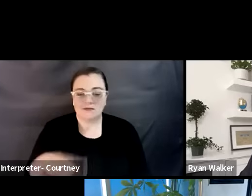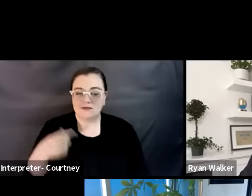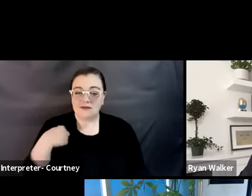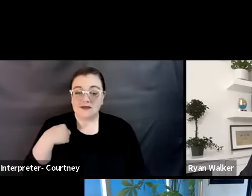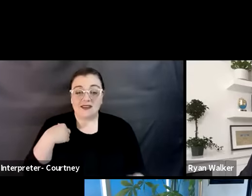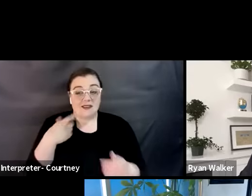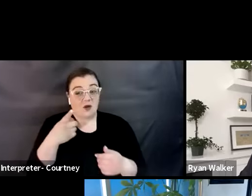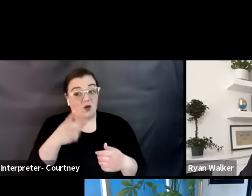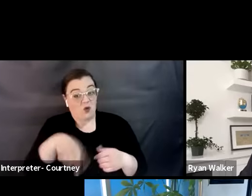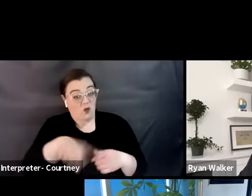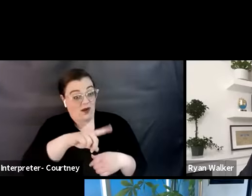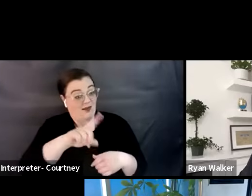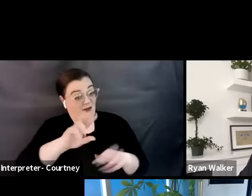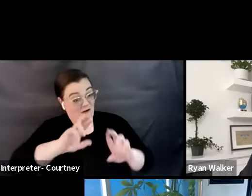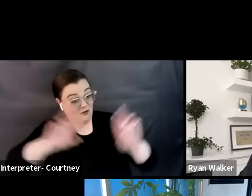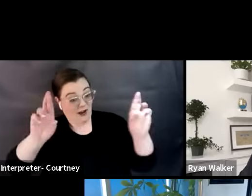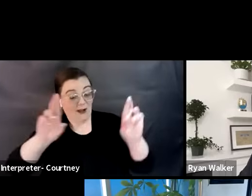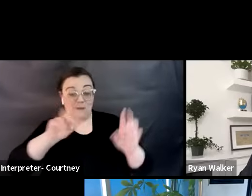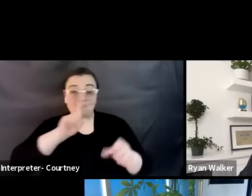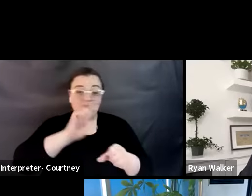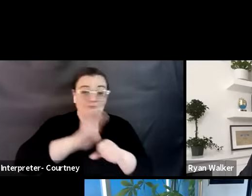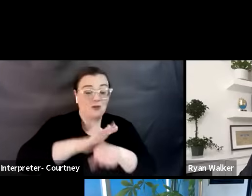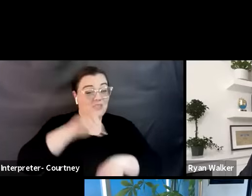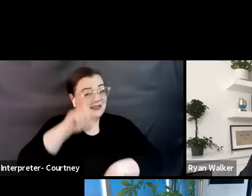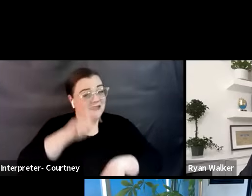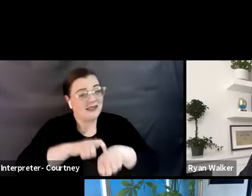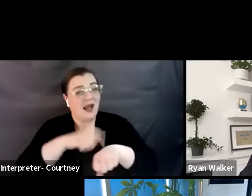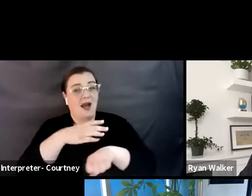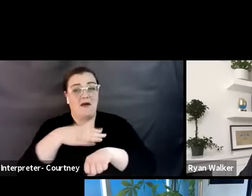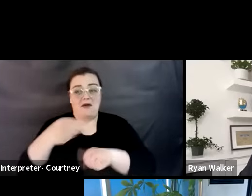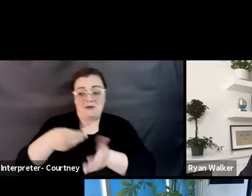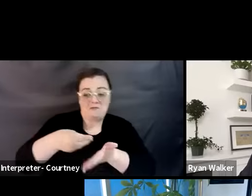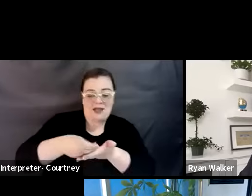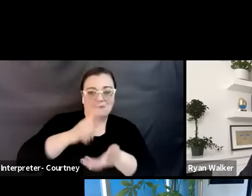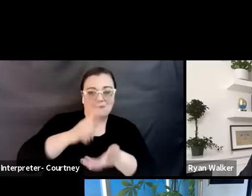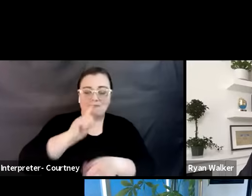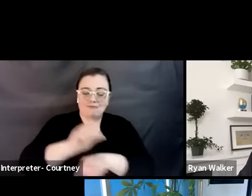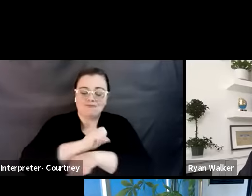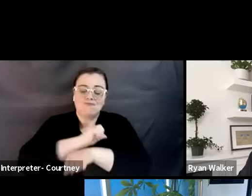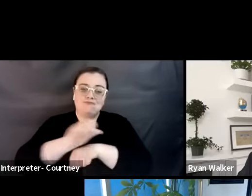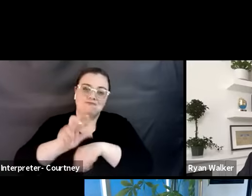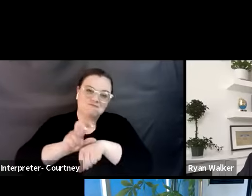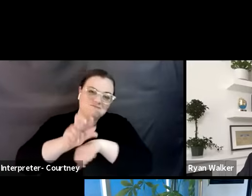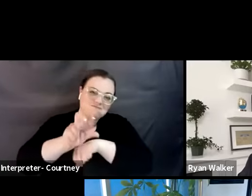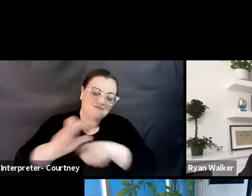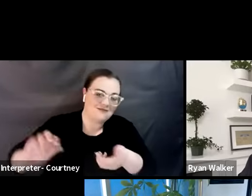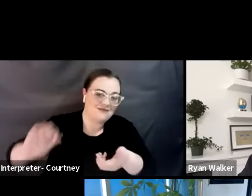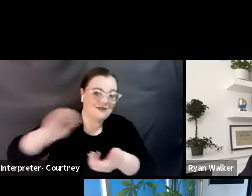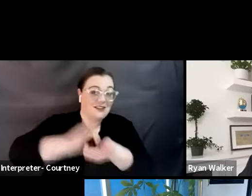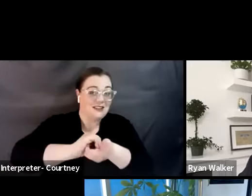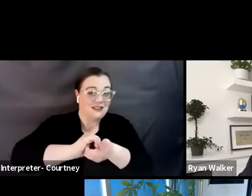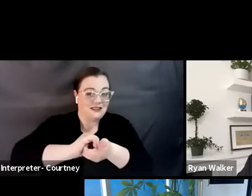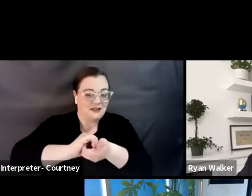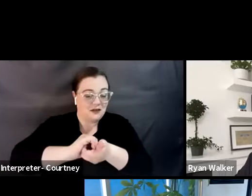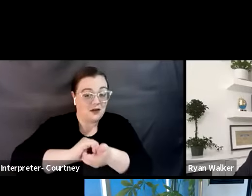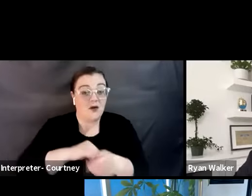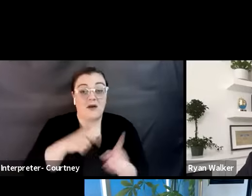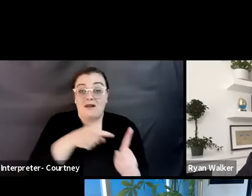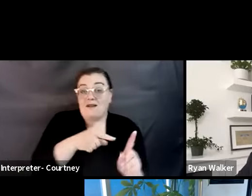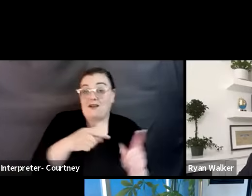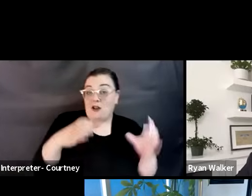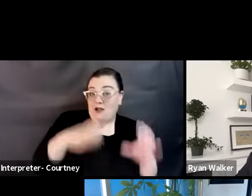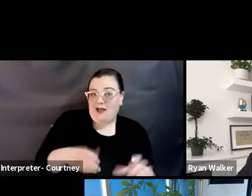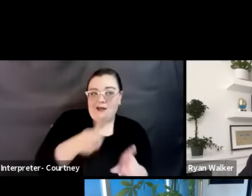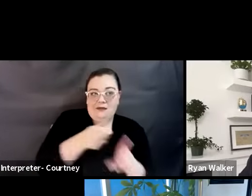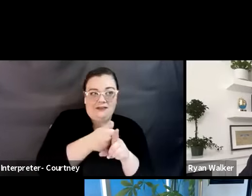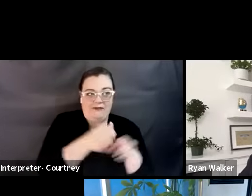the time that it takes to really work hand in hand with my publicist, because the client is in the driver's seat. I'm only as good as